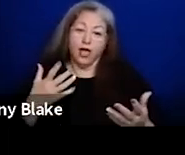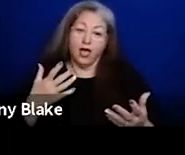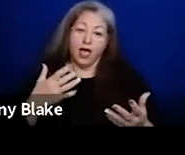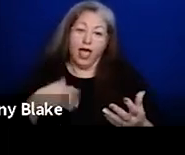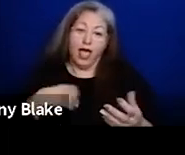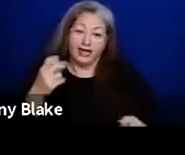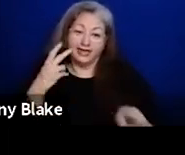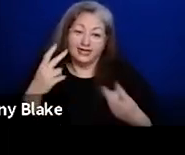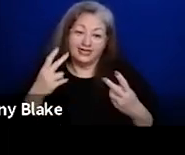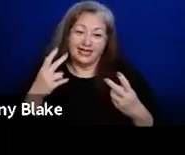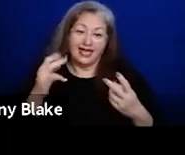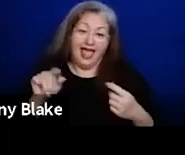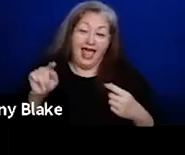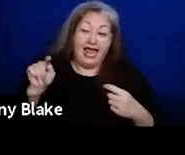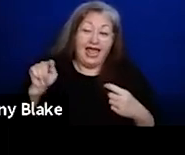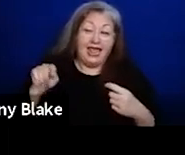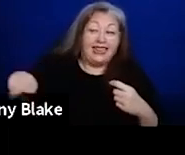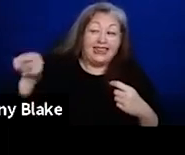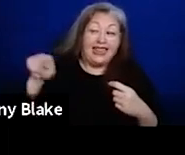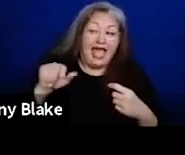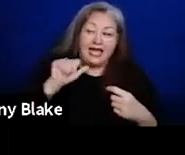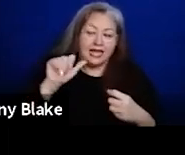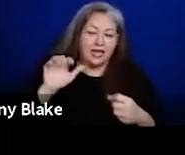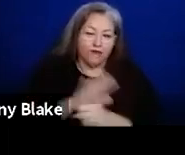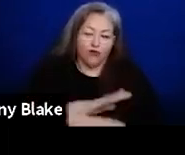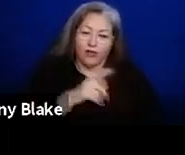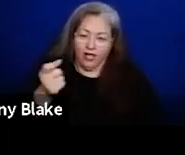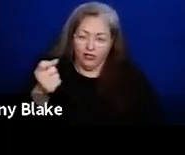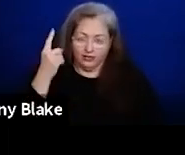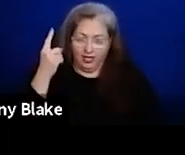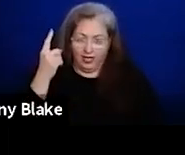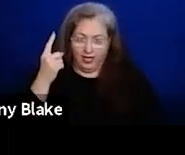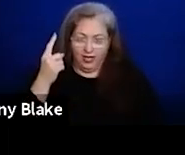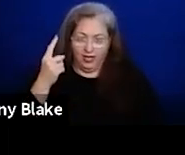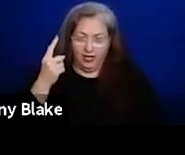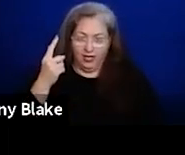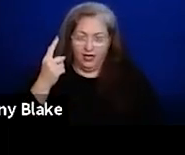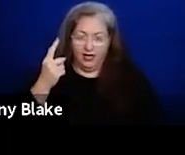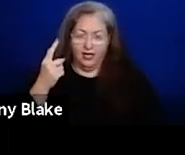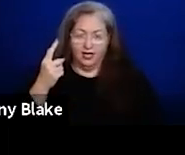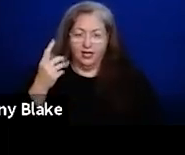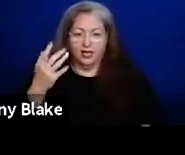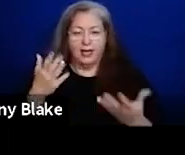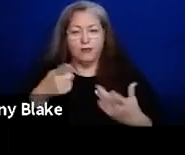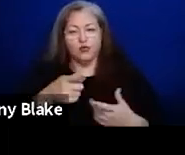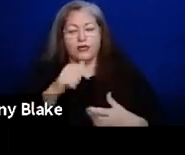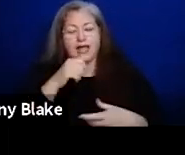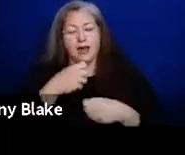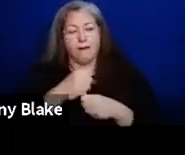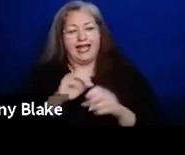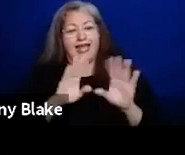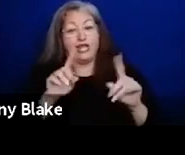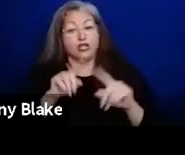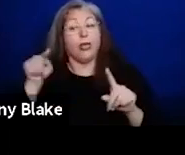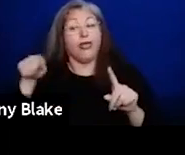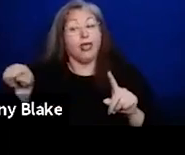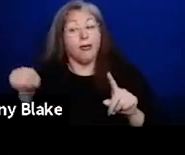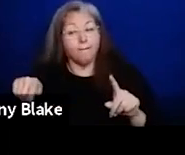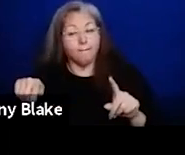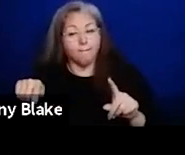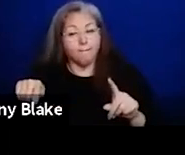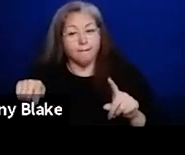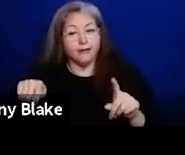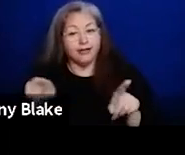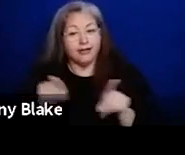that they didn't quite understand. You didn't make it as clear to them as it